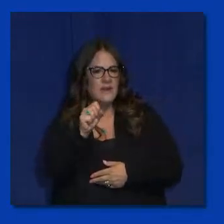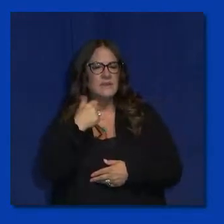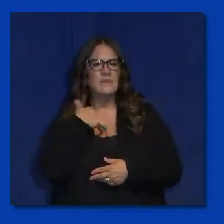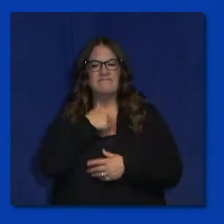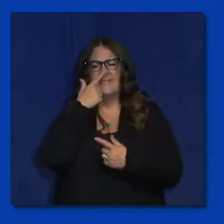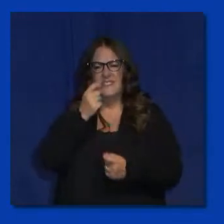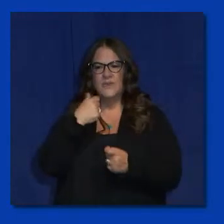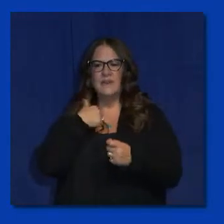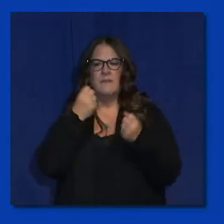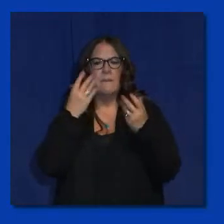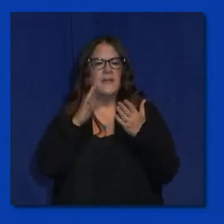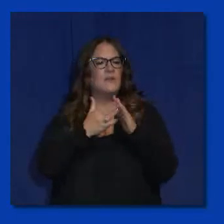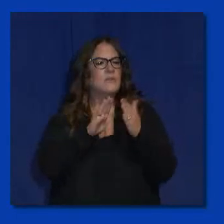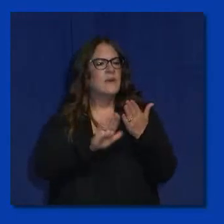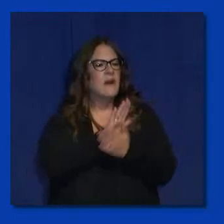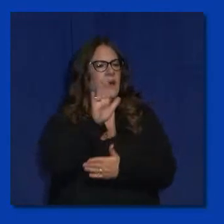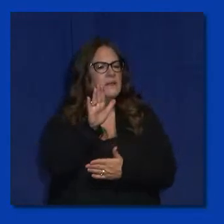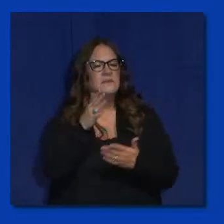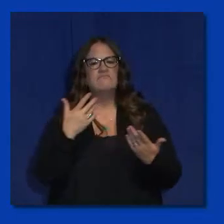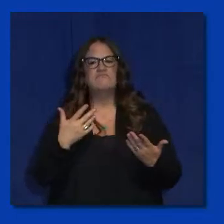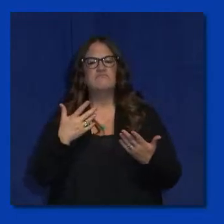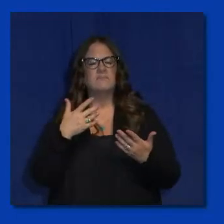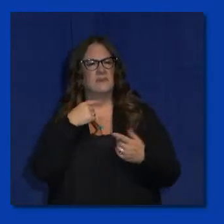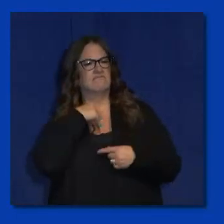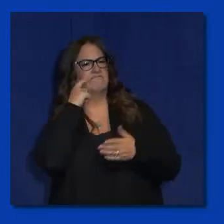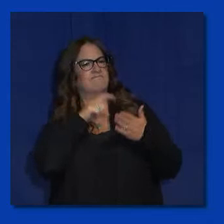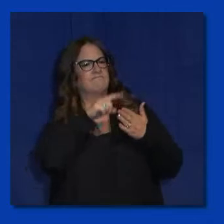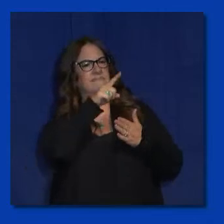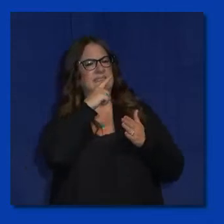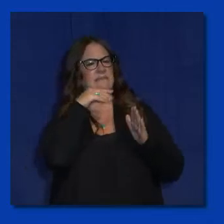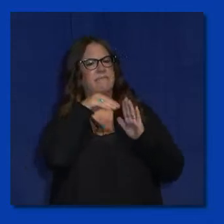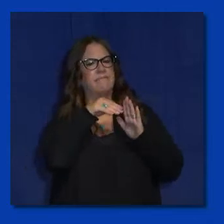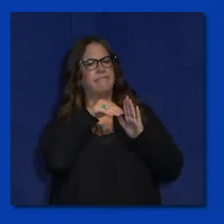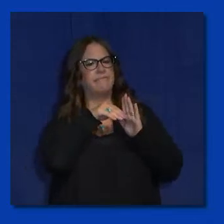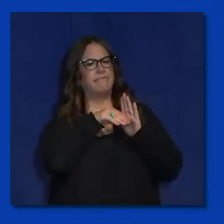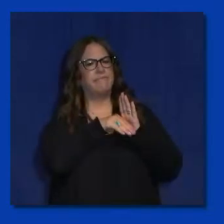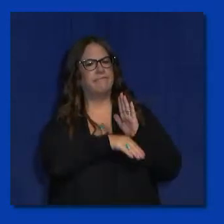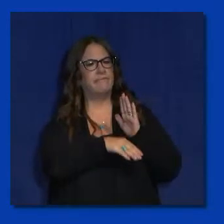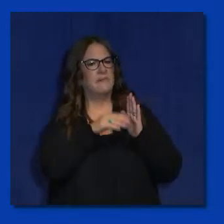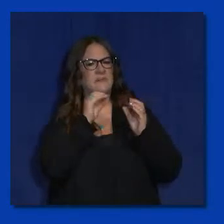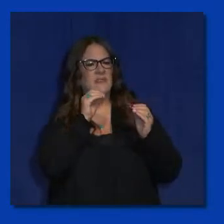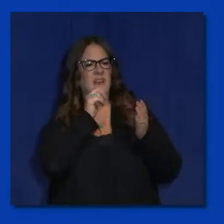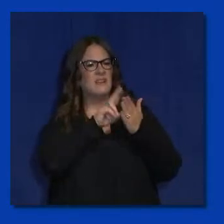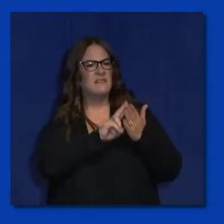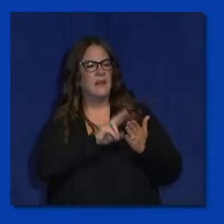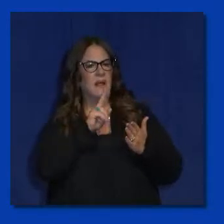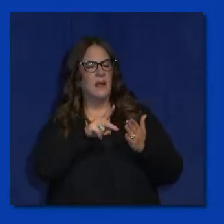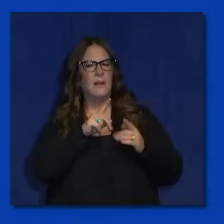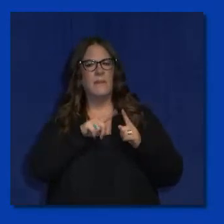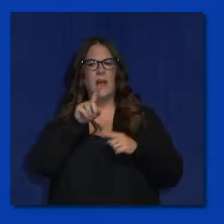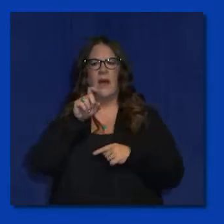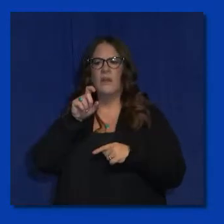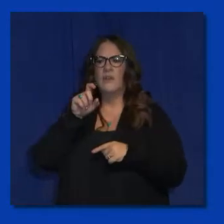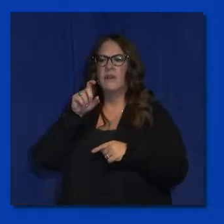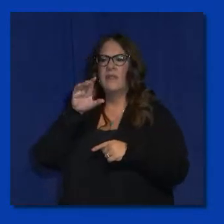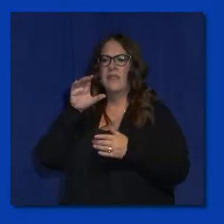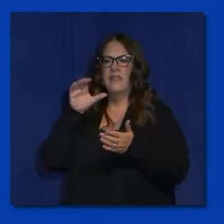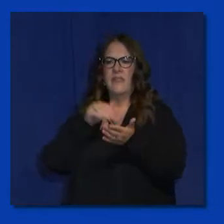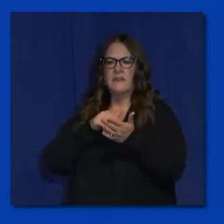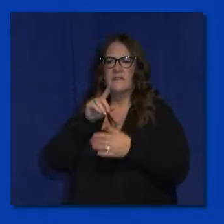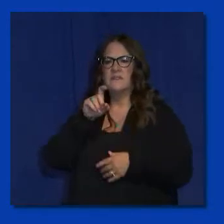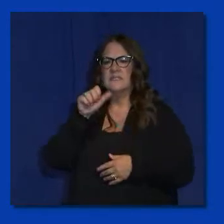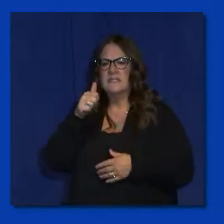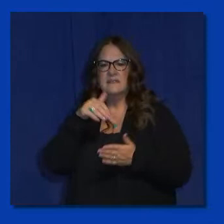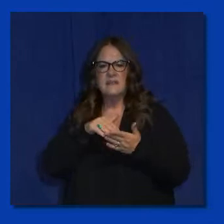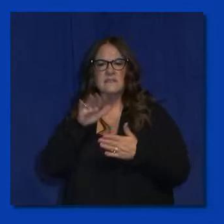some issues, particularly community college, where decline in enrollment may not be as much as 170,000, might be closer to 110, but nonetheless, more Cal